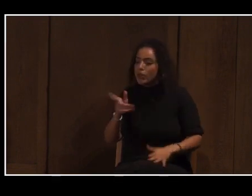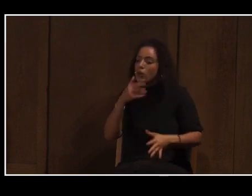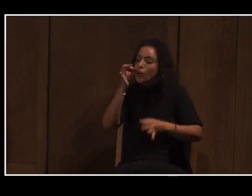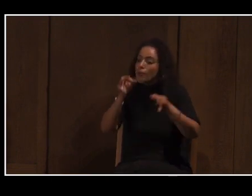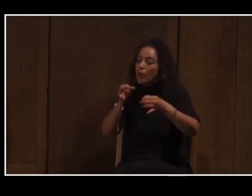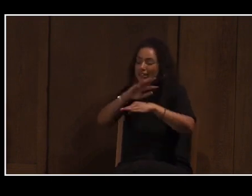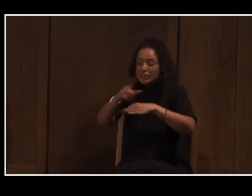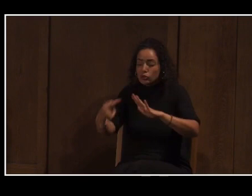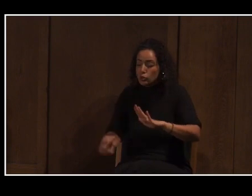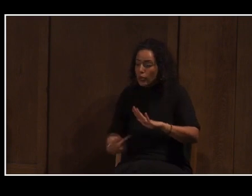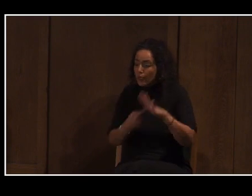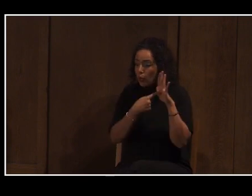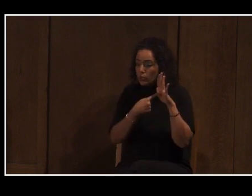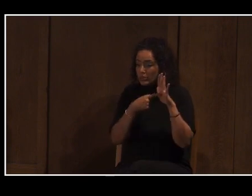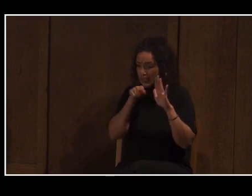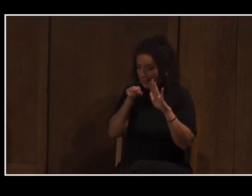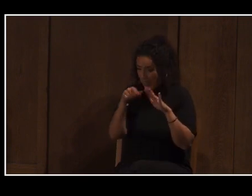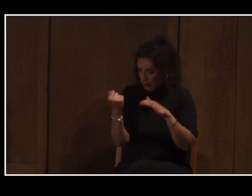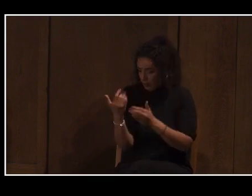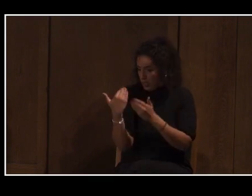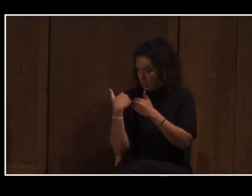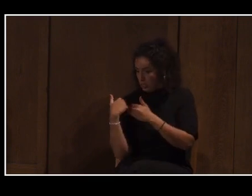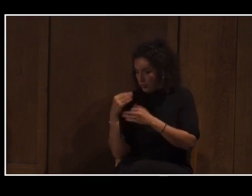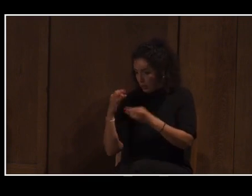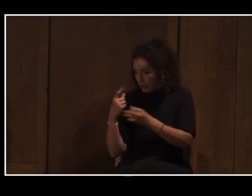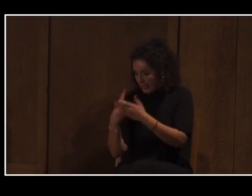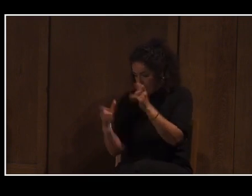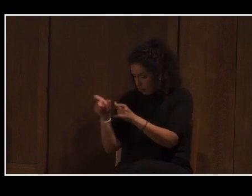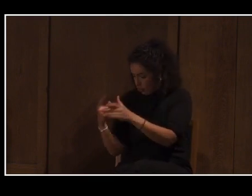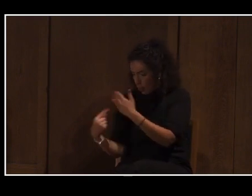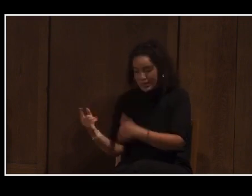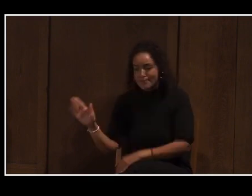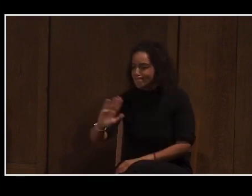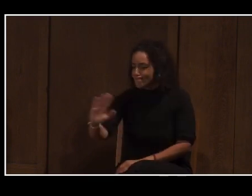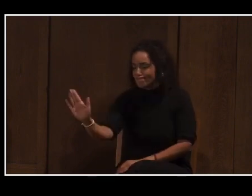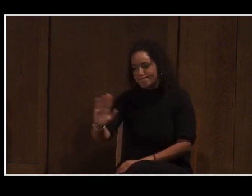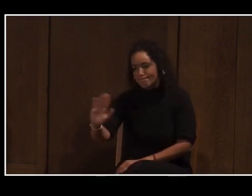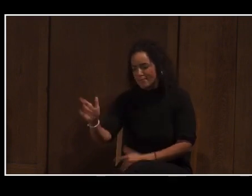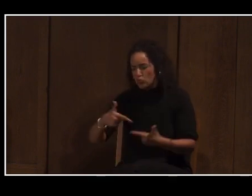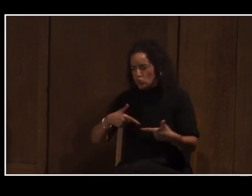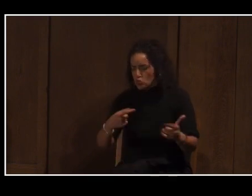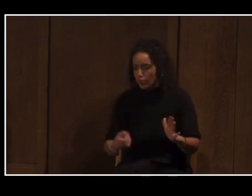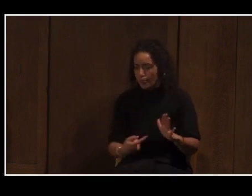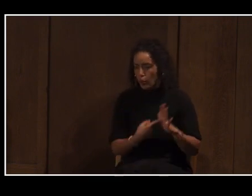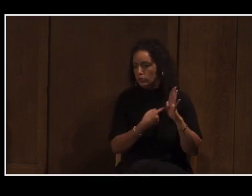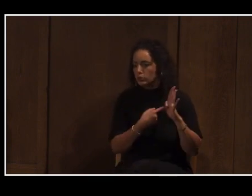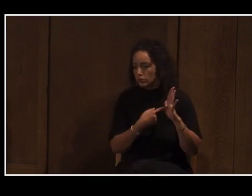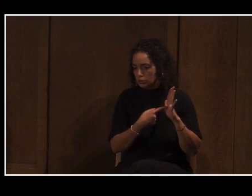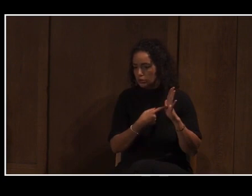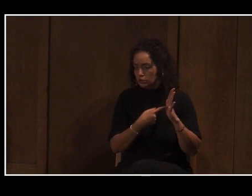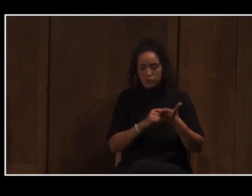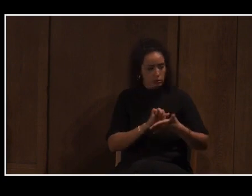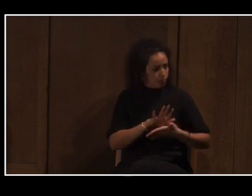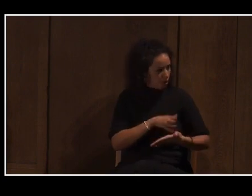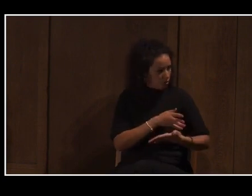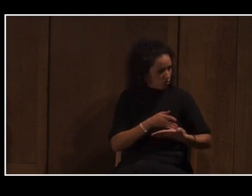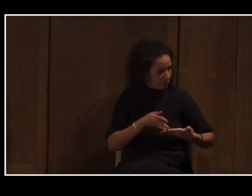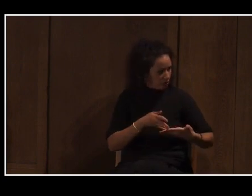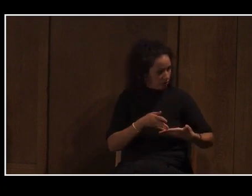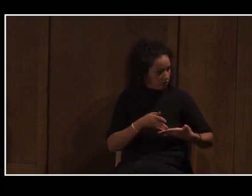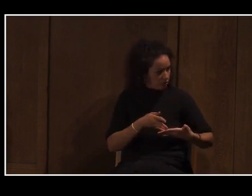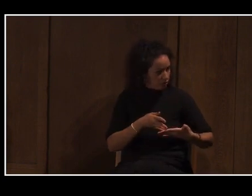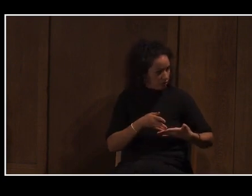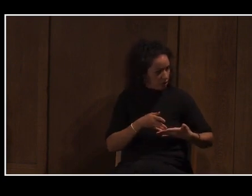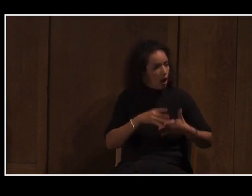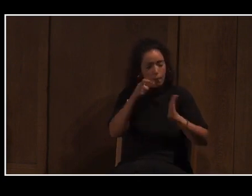politicians. Mm-hmm. That policy, for example, is an amazing tool to make reality malleable. So if